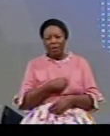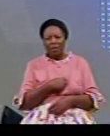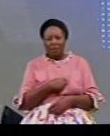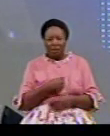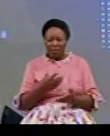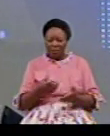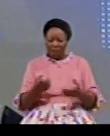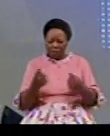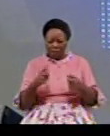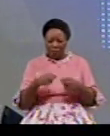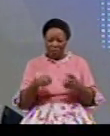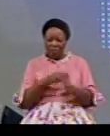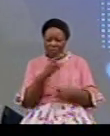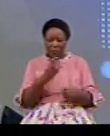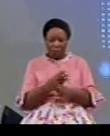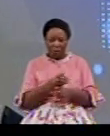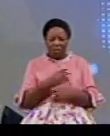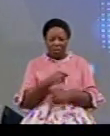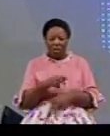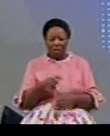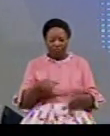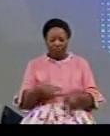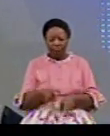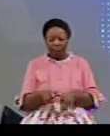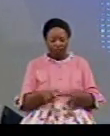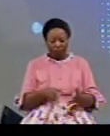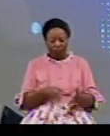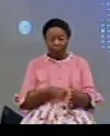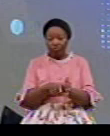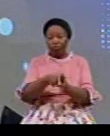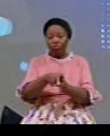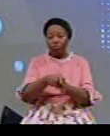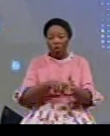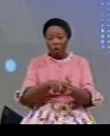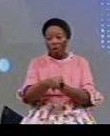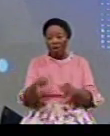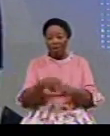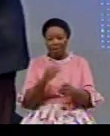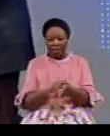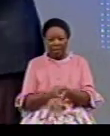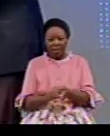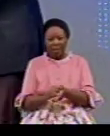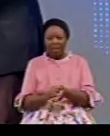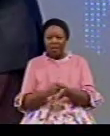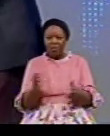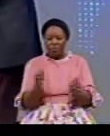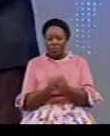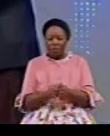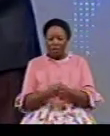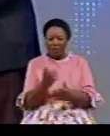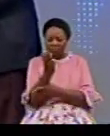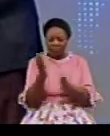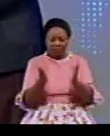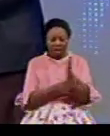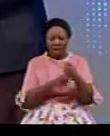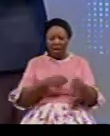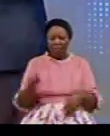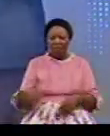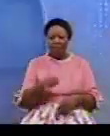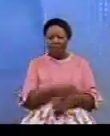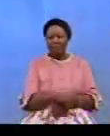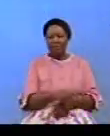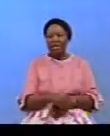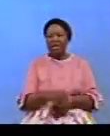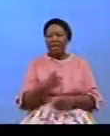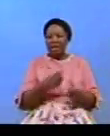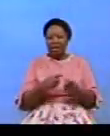unrighteousness. They had been sowing to themselves ungodliness. They have been sowing